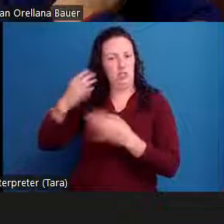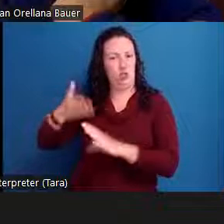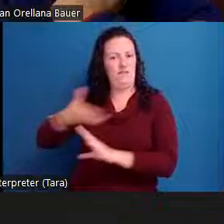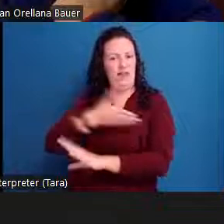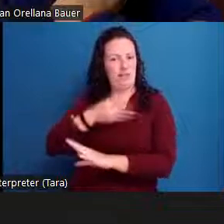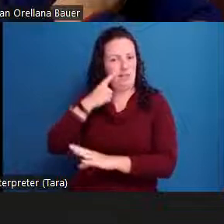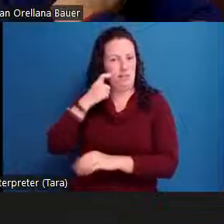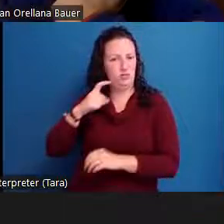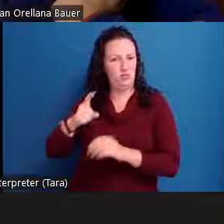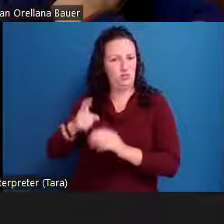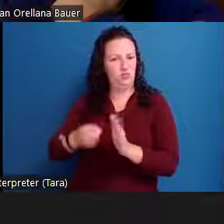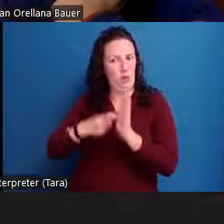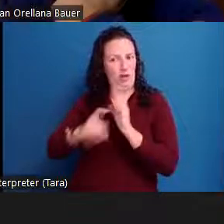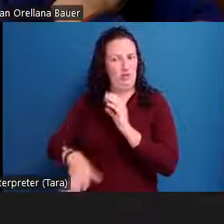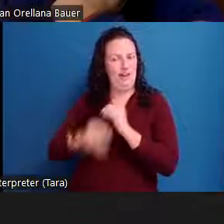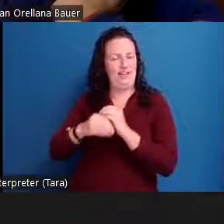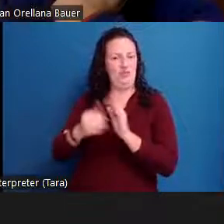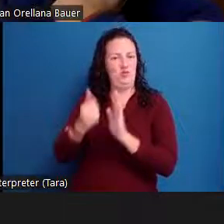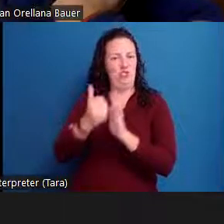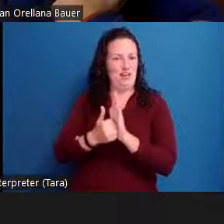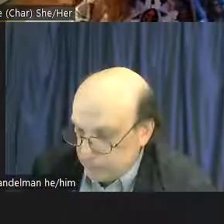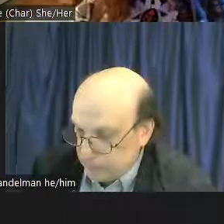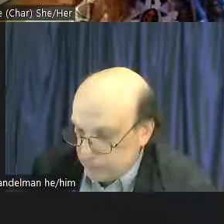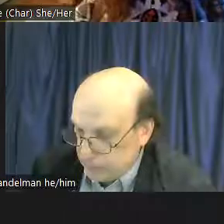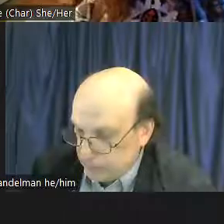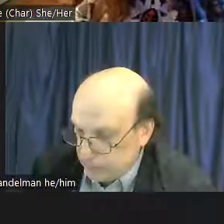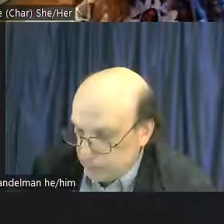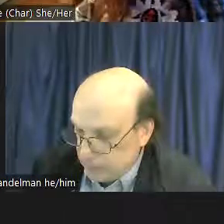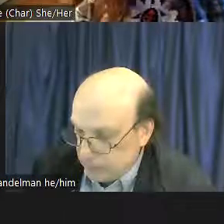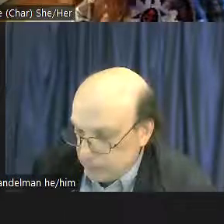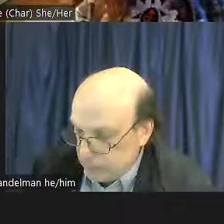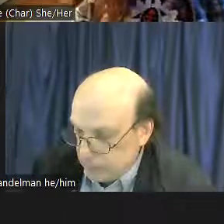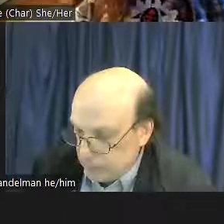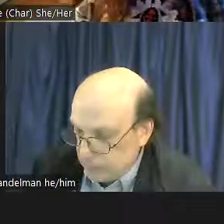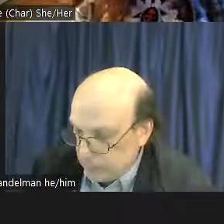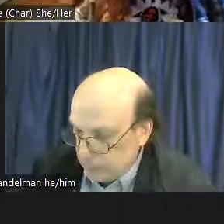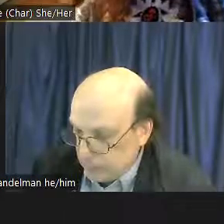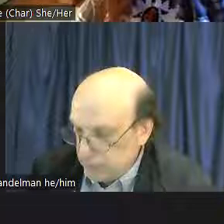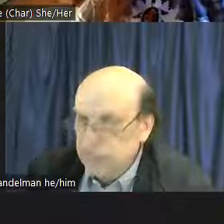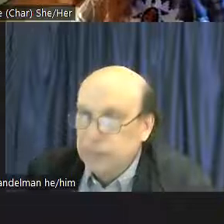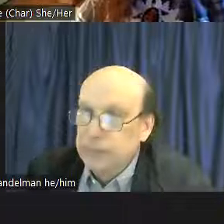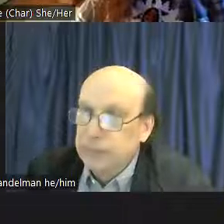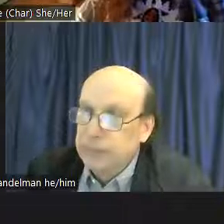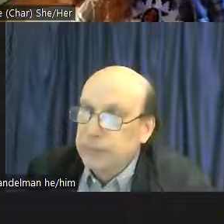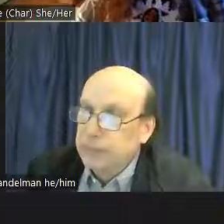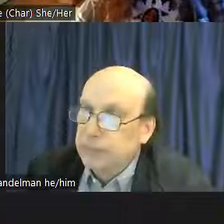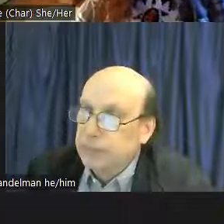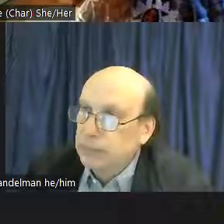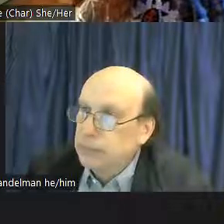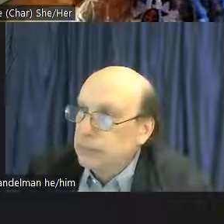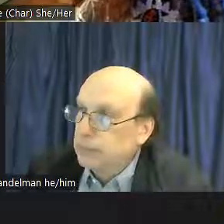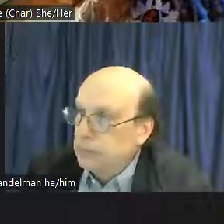like, you know, it's not like somebody could surprise the commission with creation of work that we would actually have to do. I think the question would be, and if there's